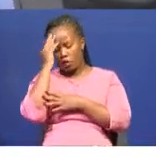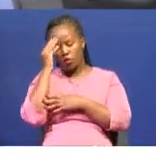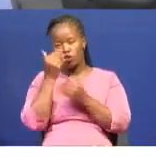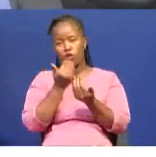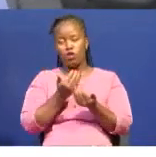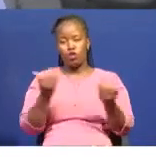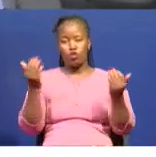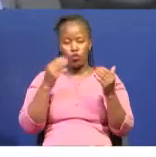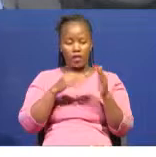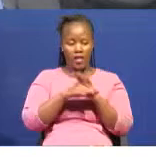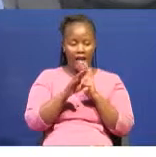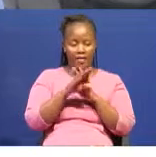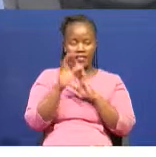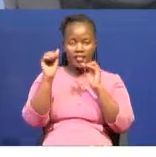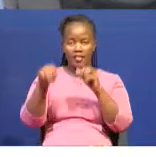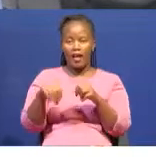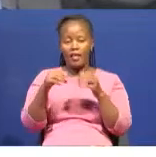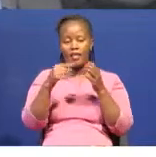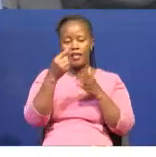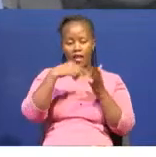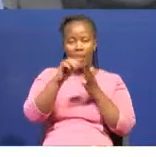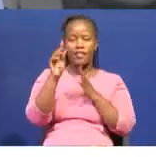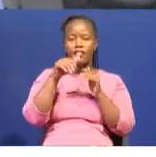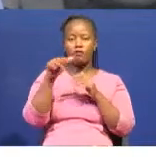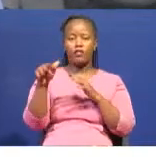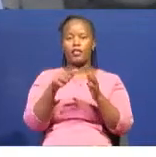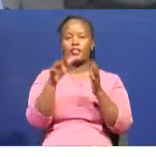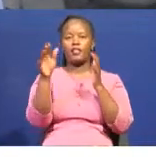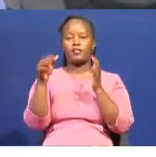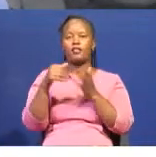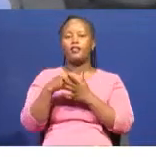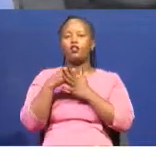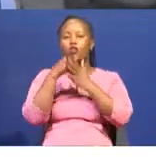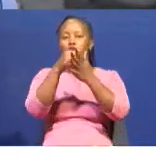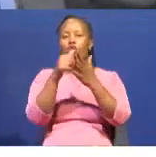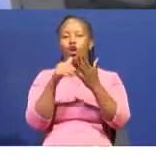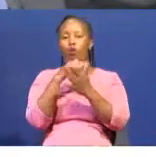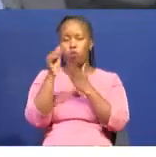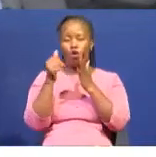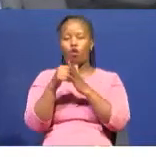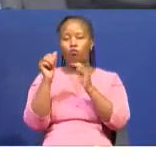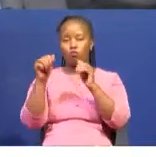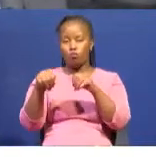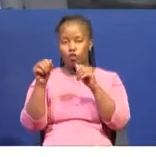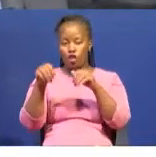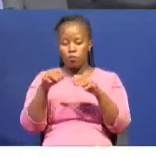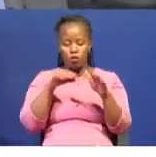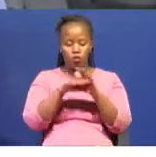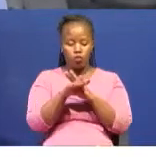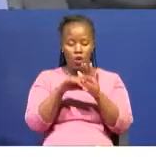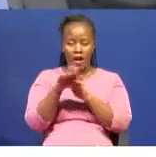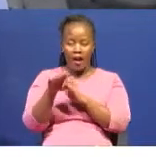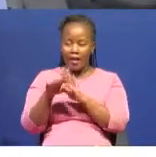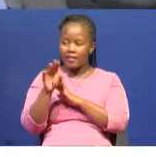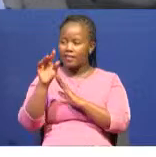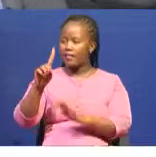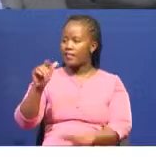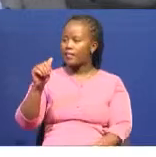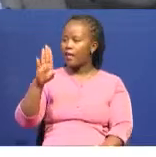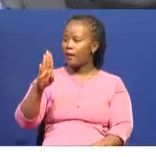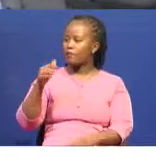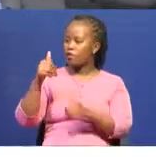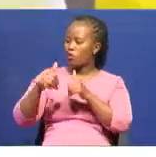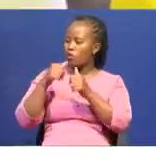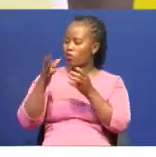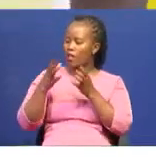the right infrastructure that can enable them be able to access the labs that are required for